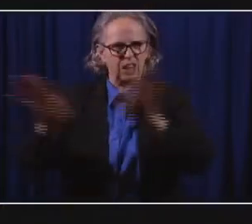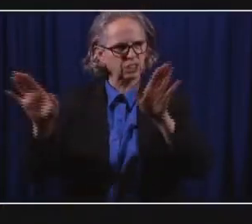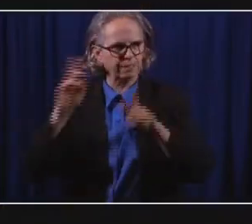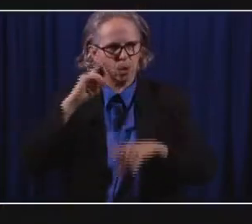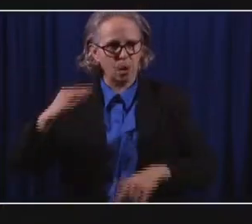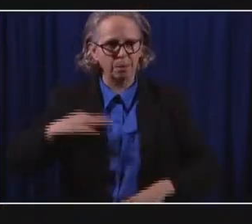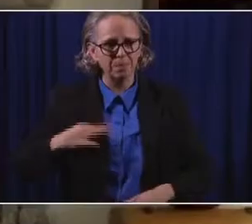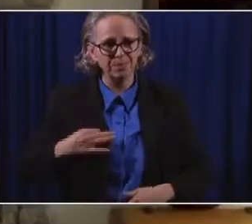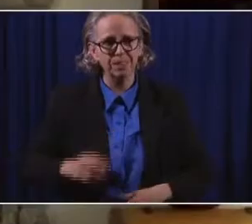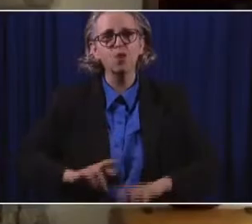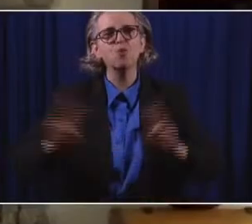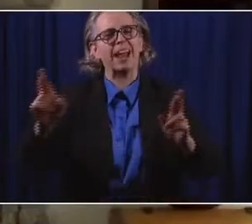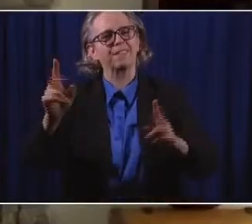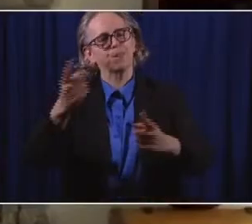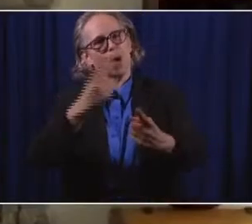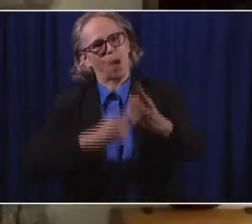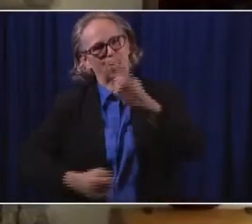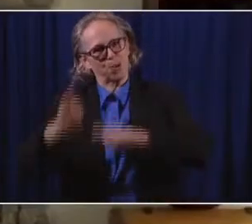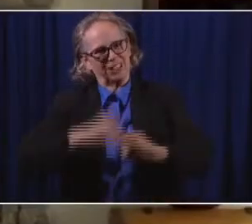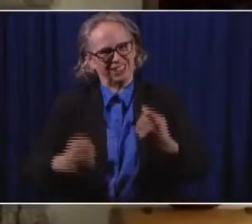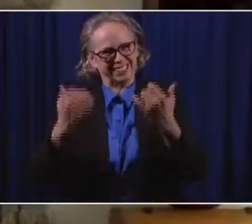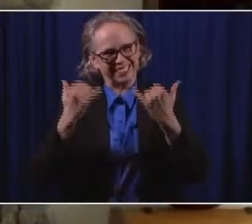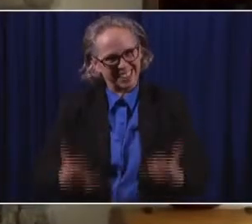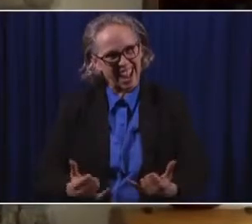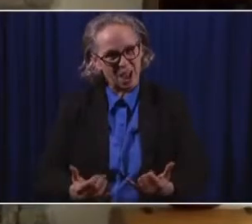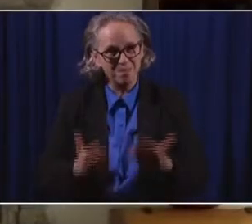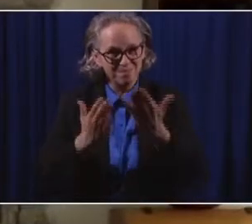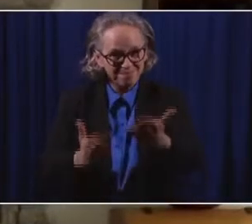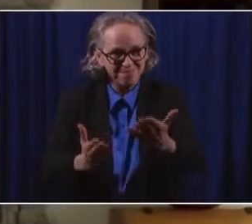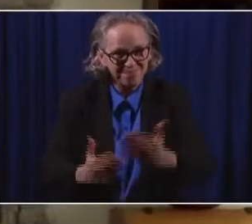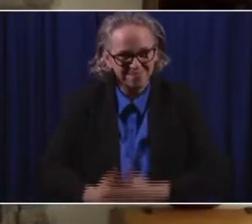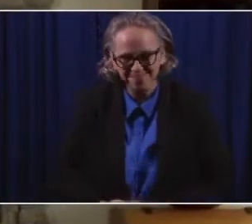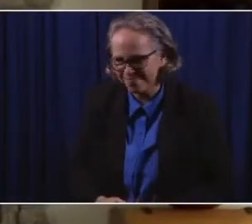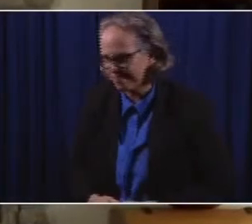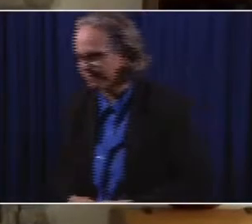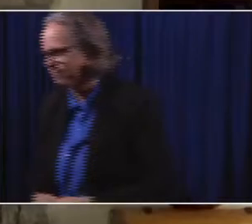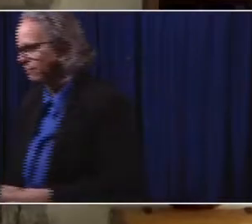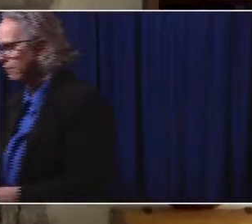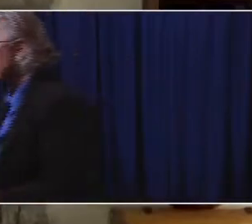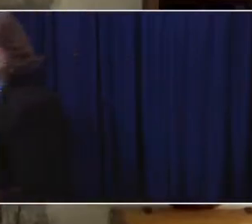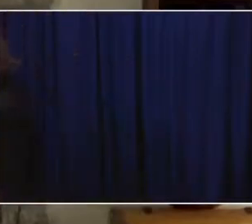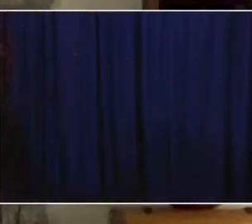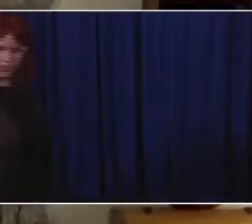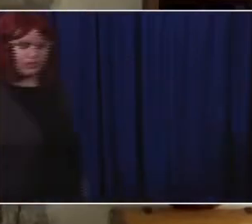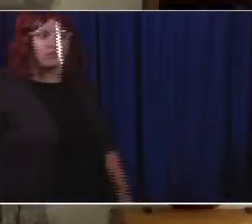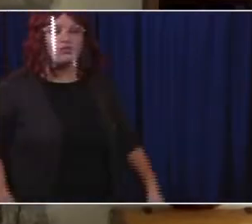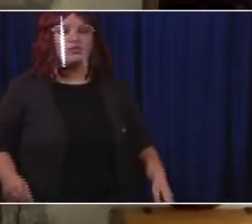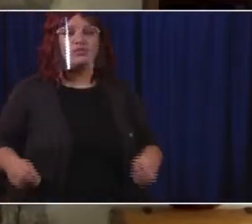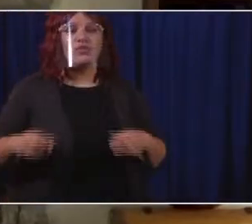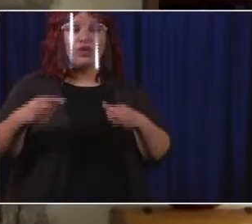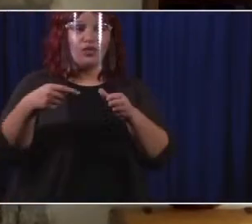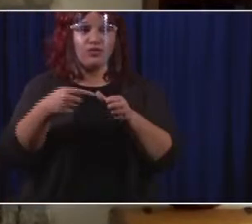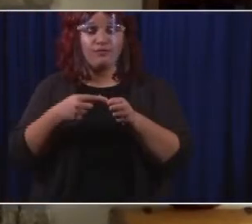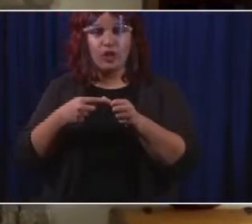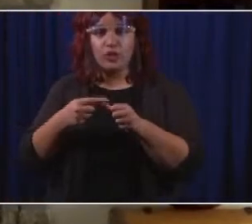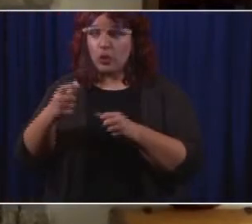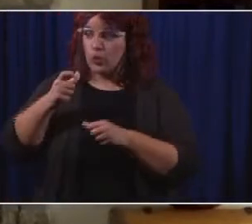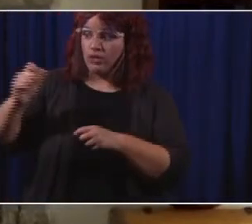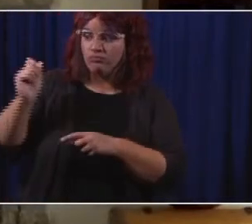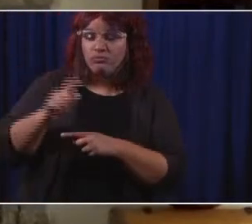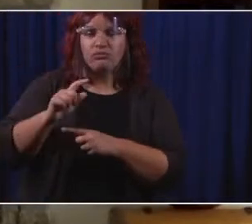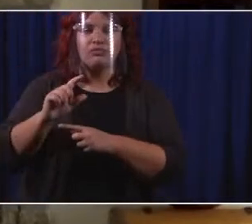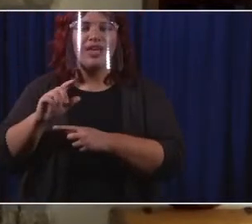your first question today is from Adrian Robbins at WCMH in Columbus. Hi, Governor. Thank you for taking questions